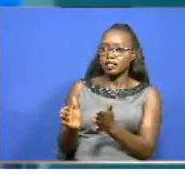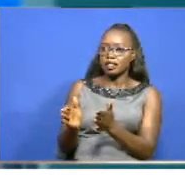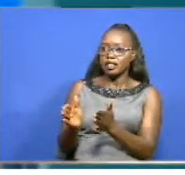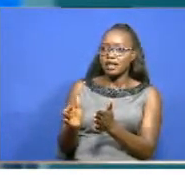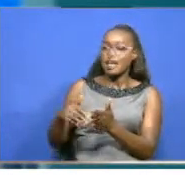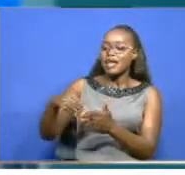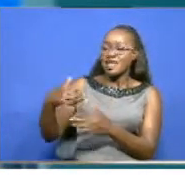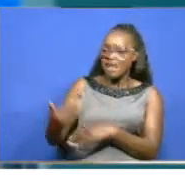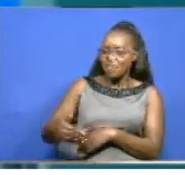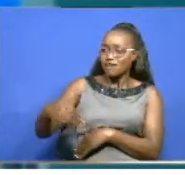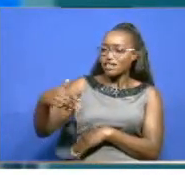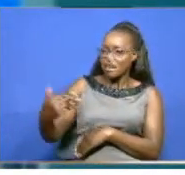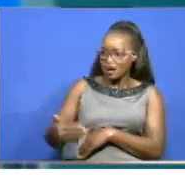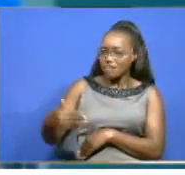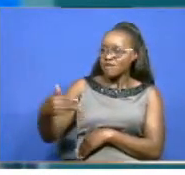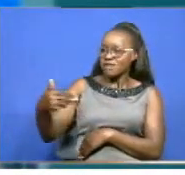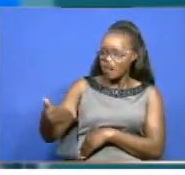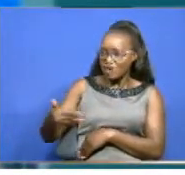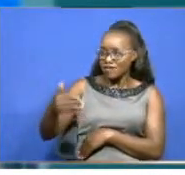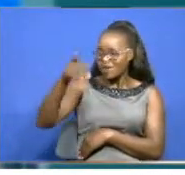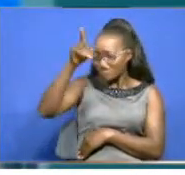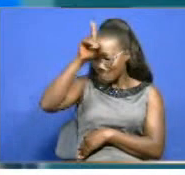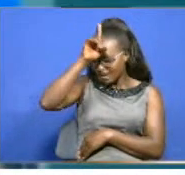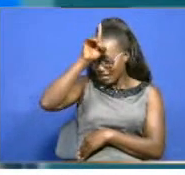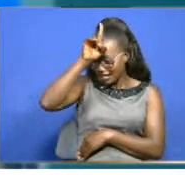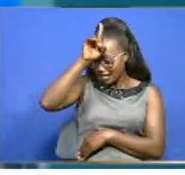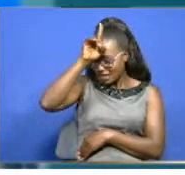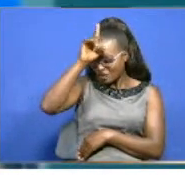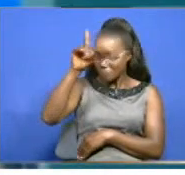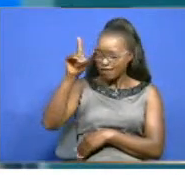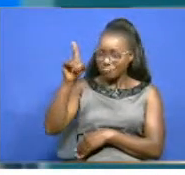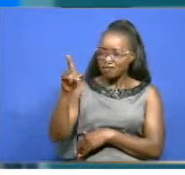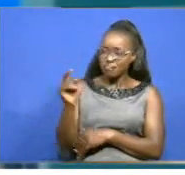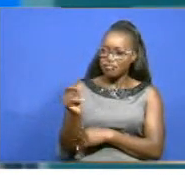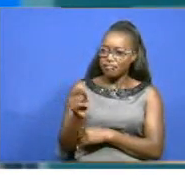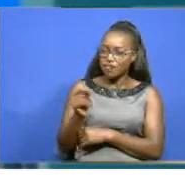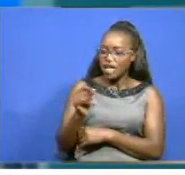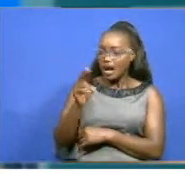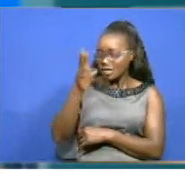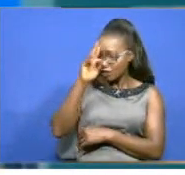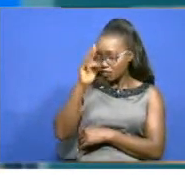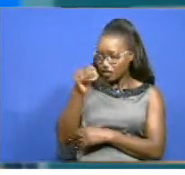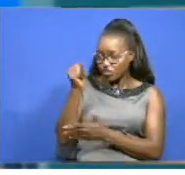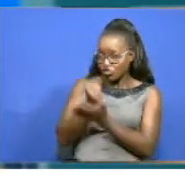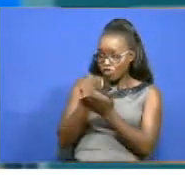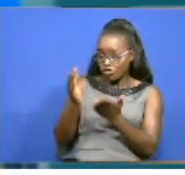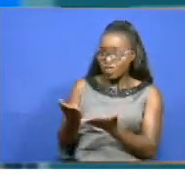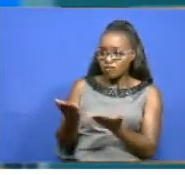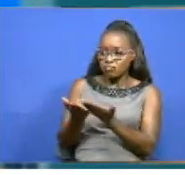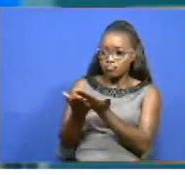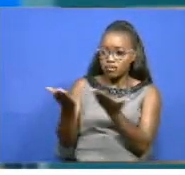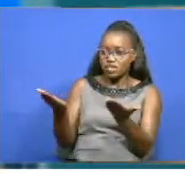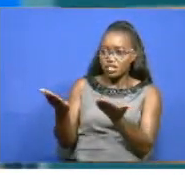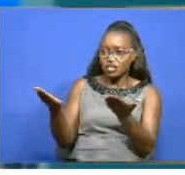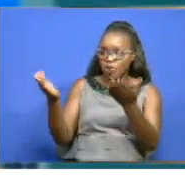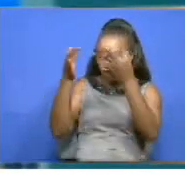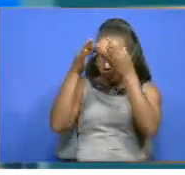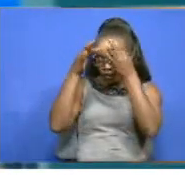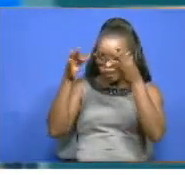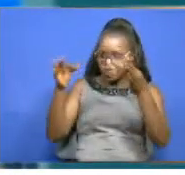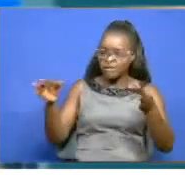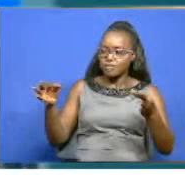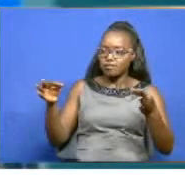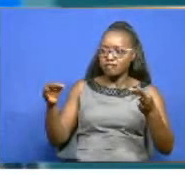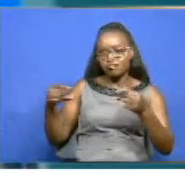every village, a couple of them even, and those police officers will go to weddings,